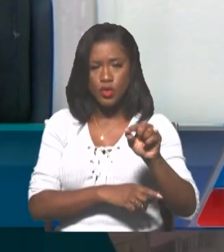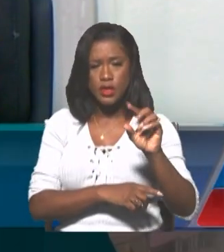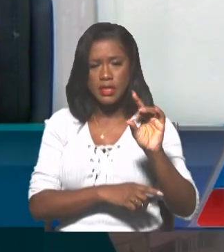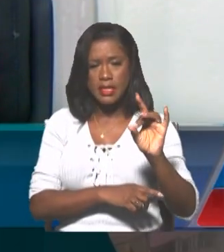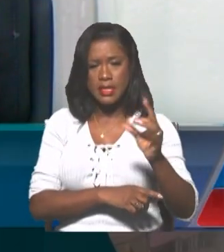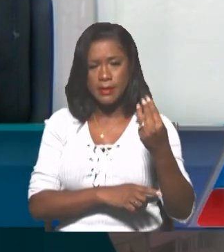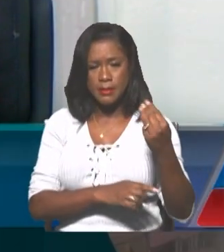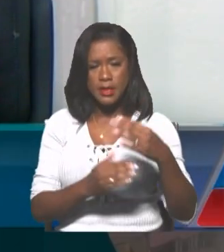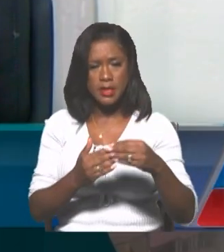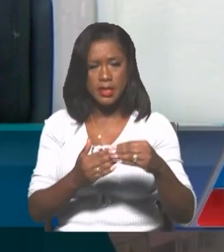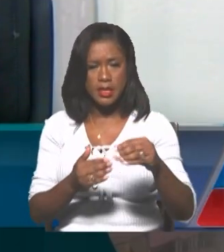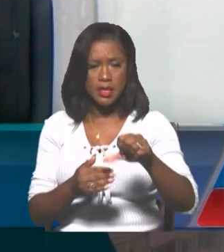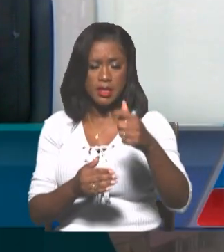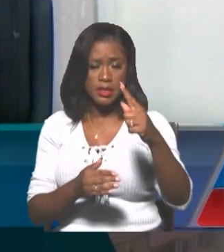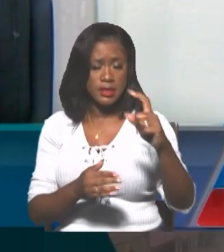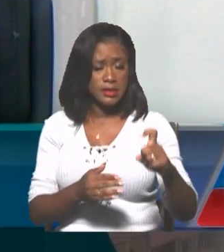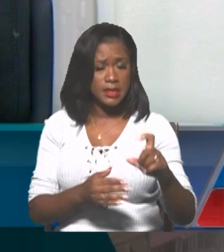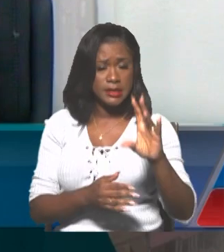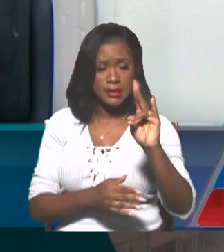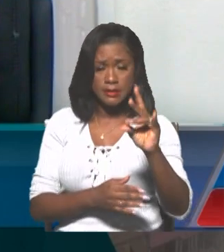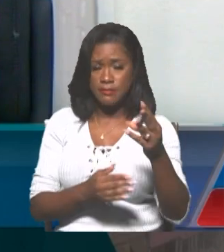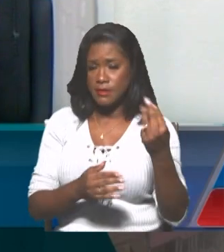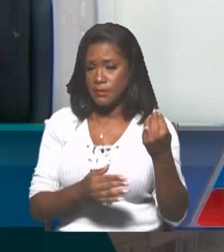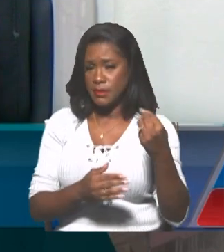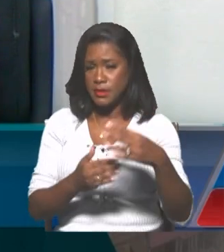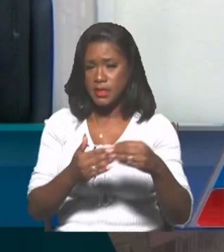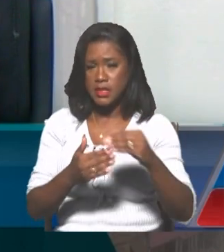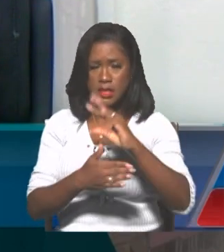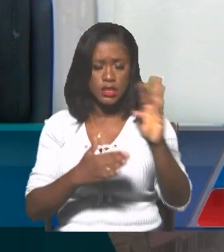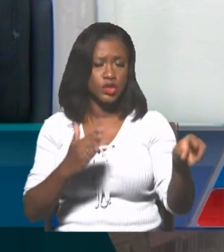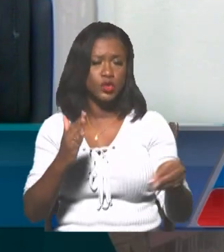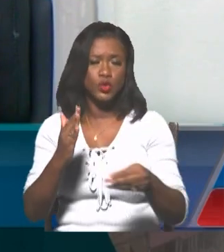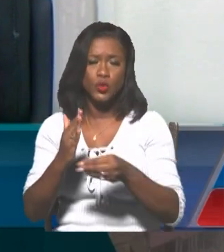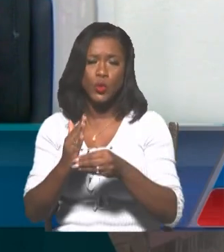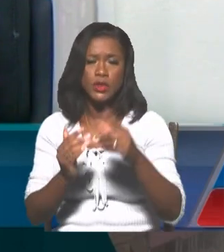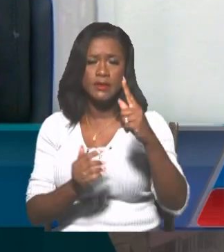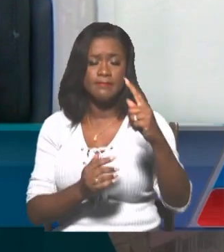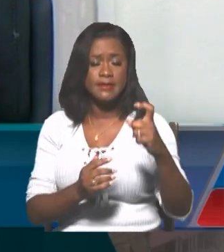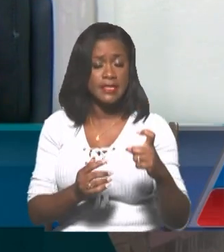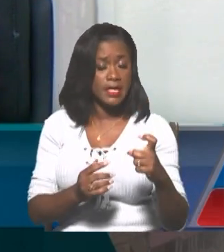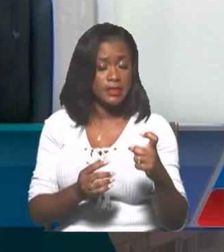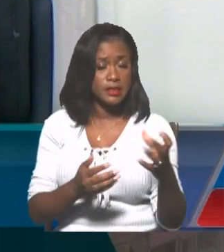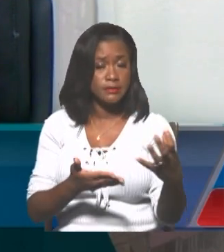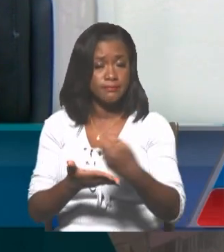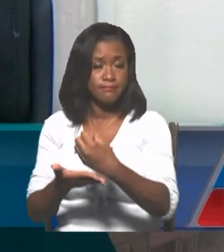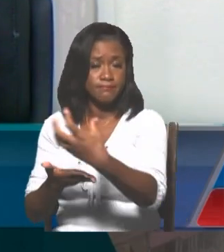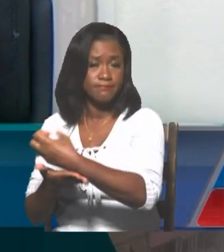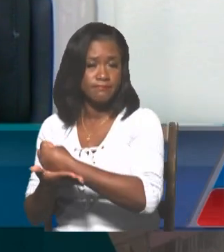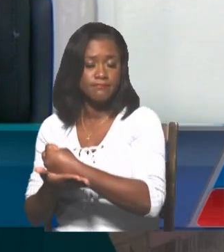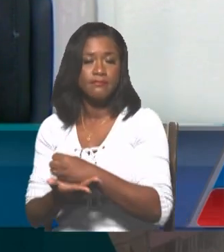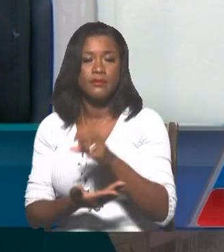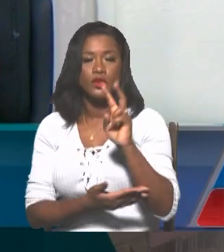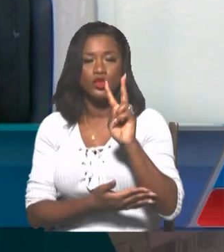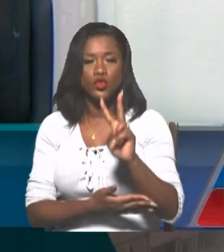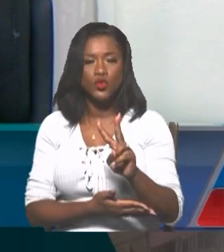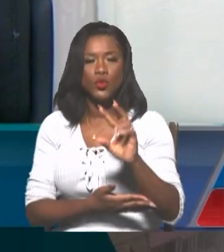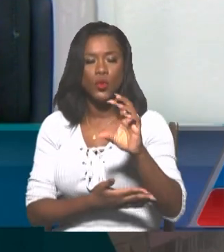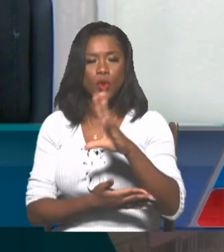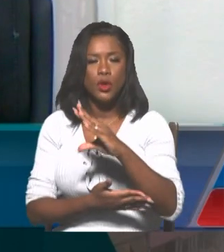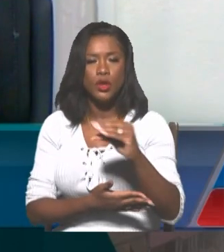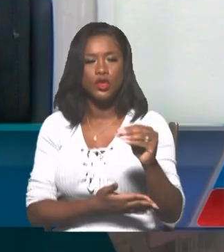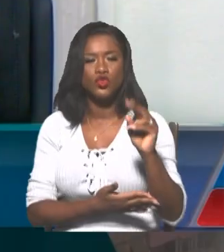Other taxes, $7 million, with a total tax revenue from these tax revenues of